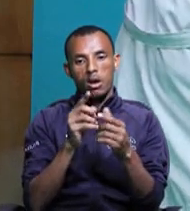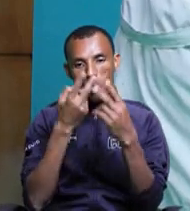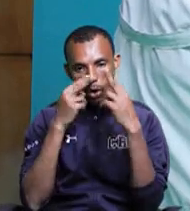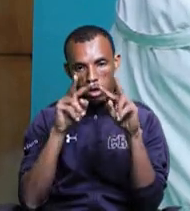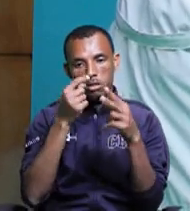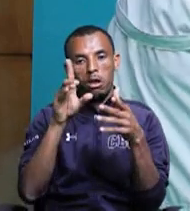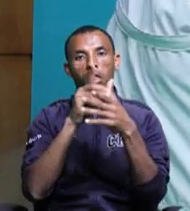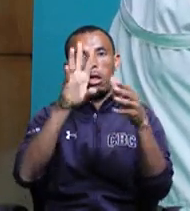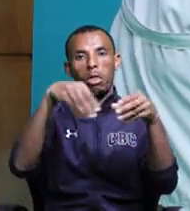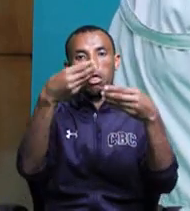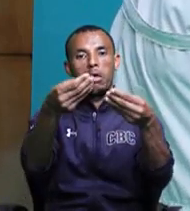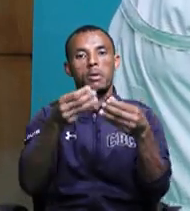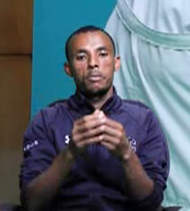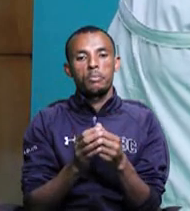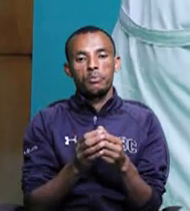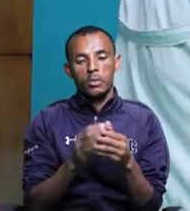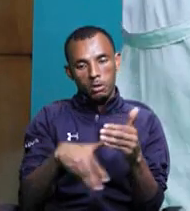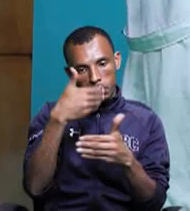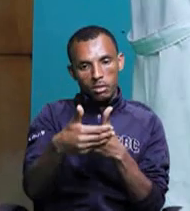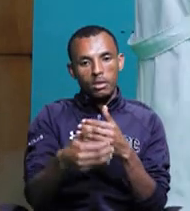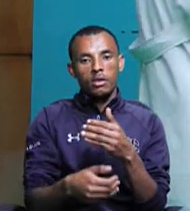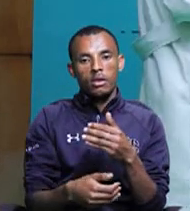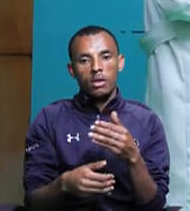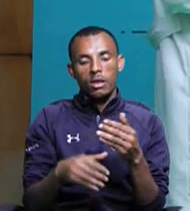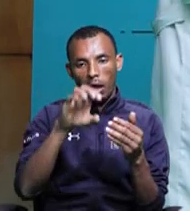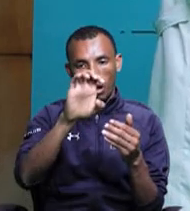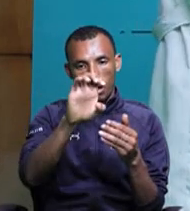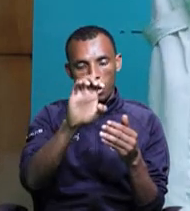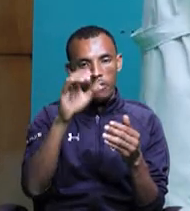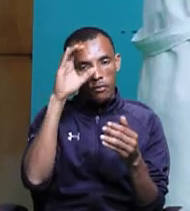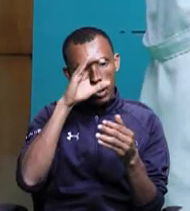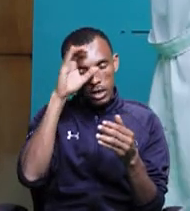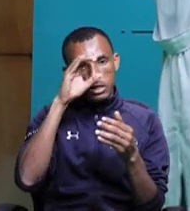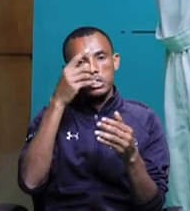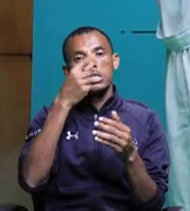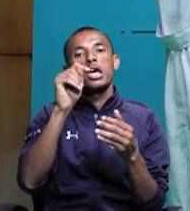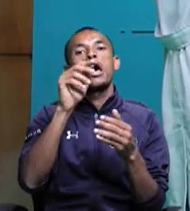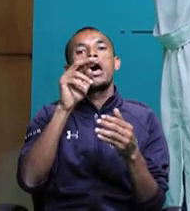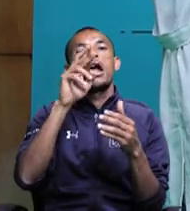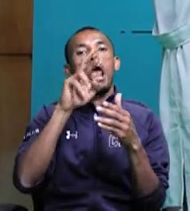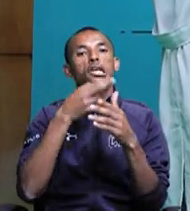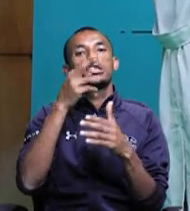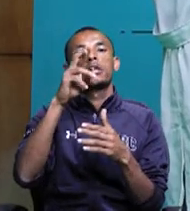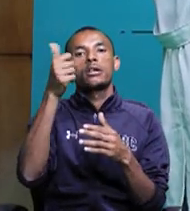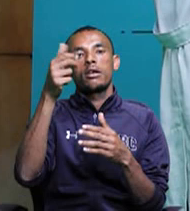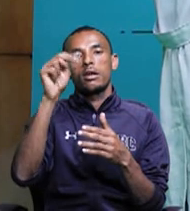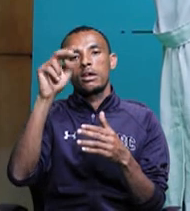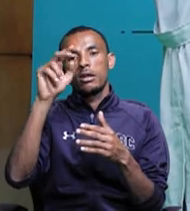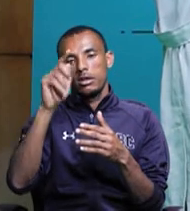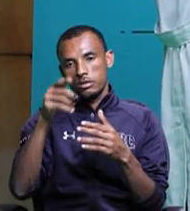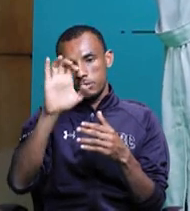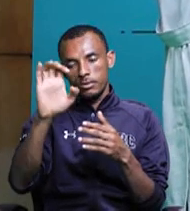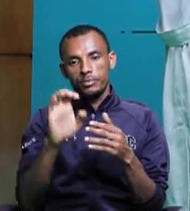data given. Then, E, find the range it says. What it says? What was